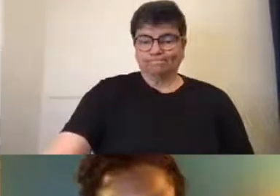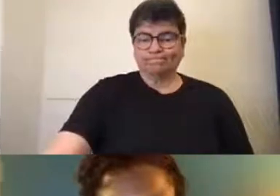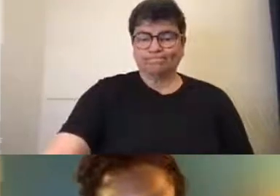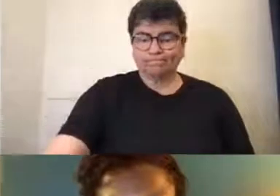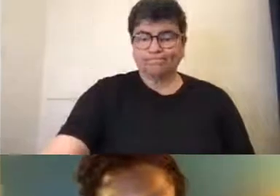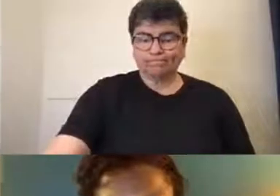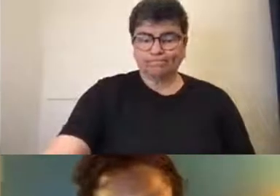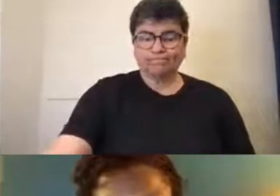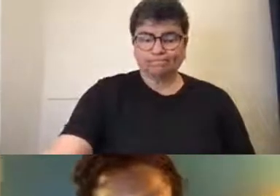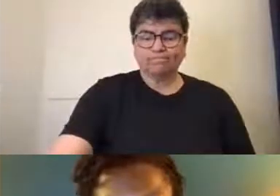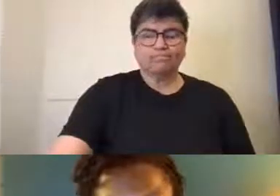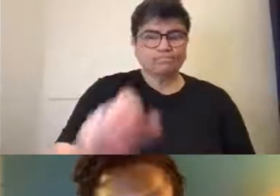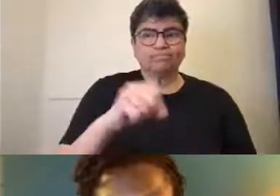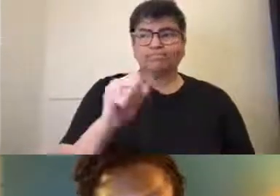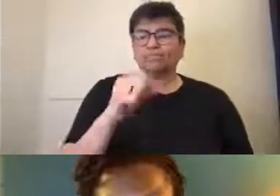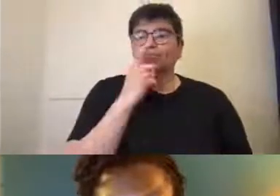Yeah.